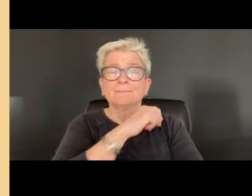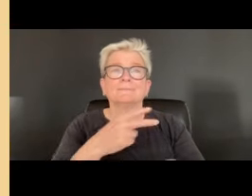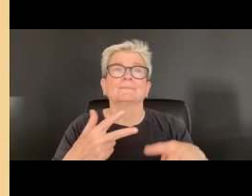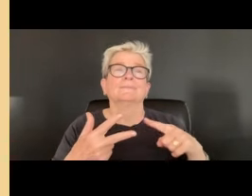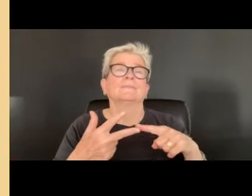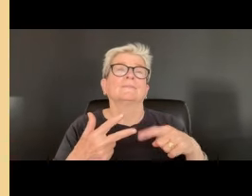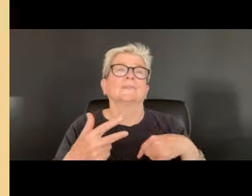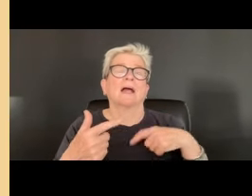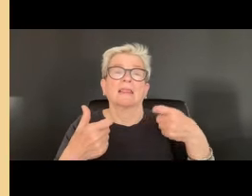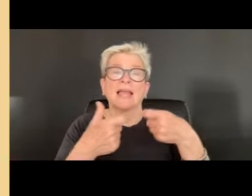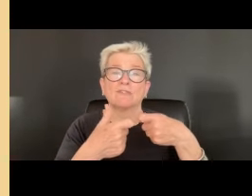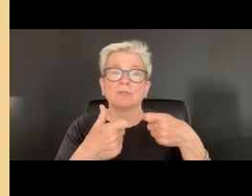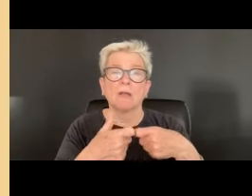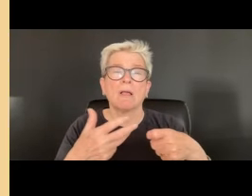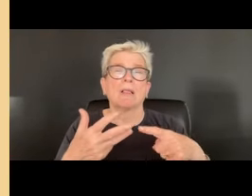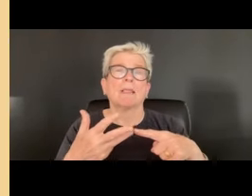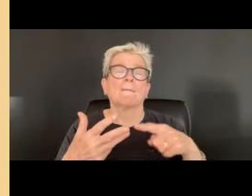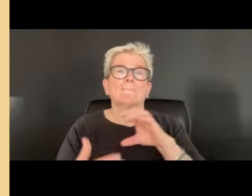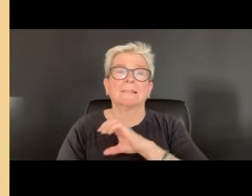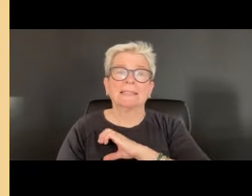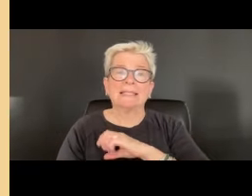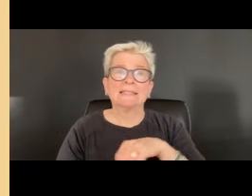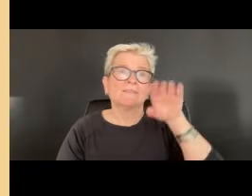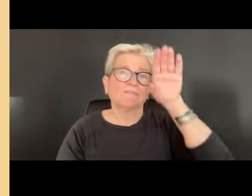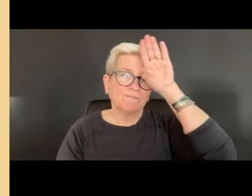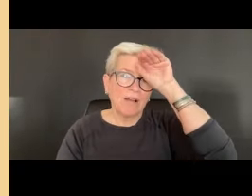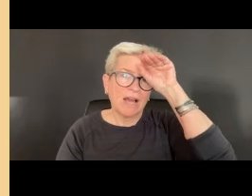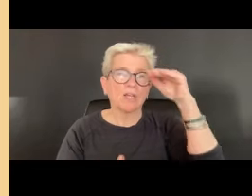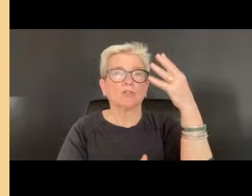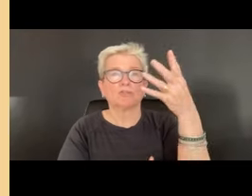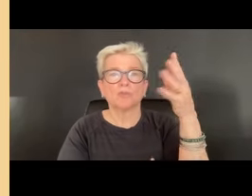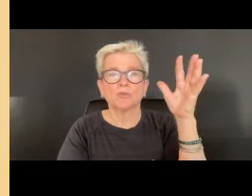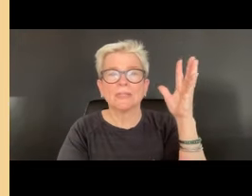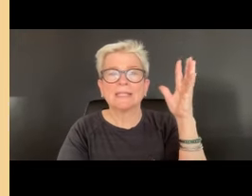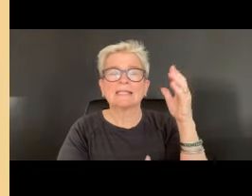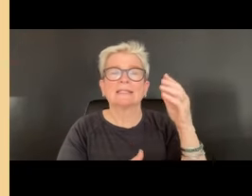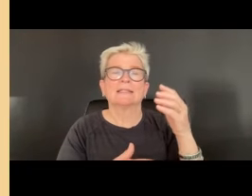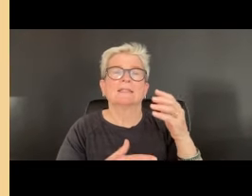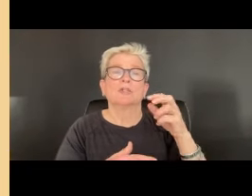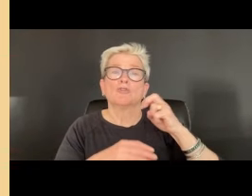electrical, police, fire, trees, transportation.